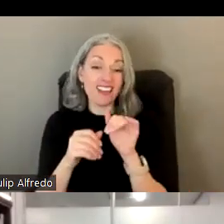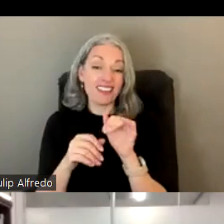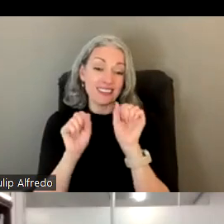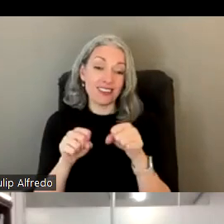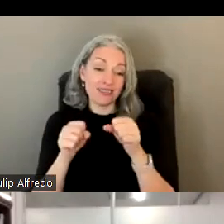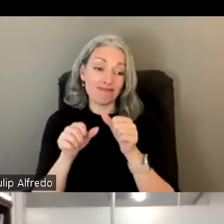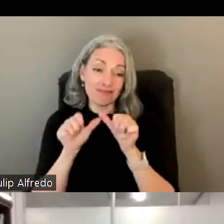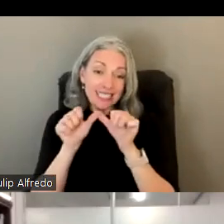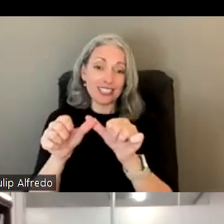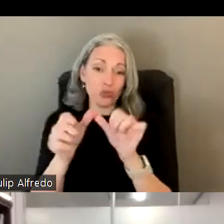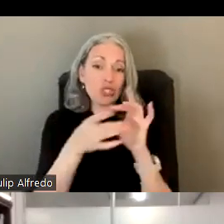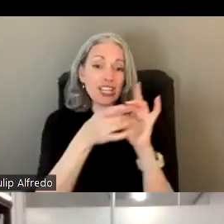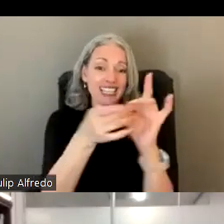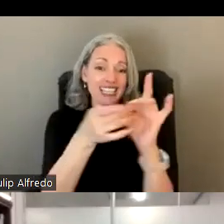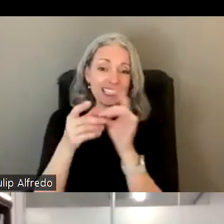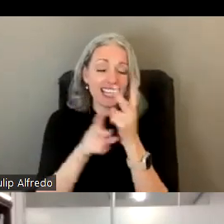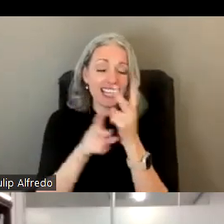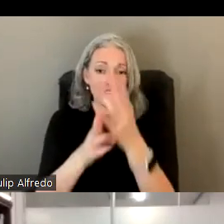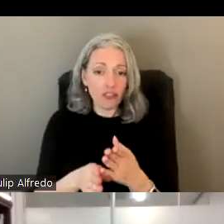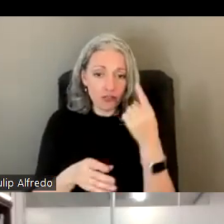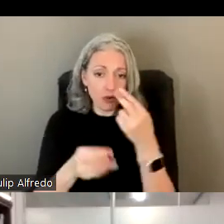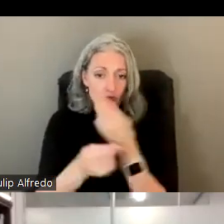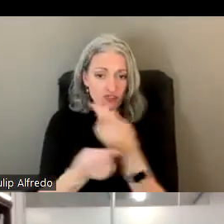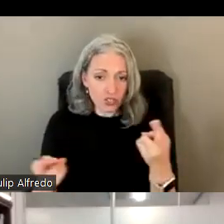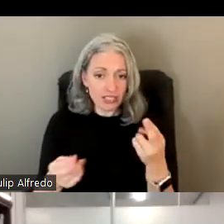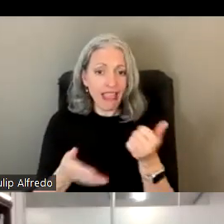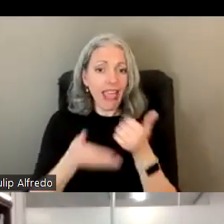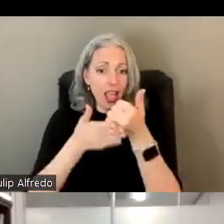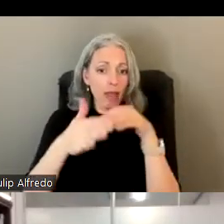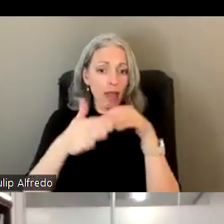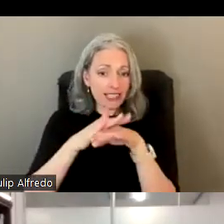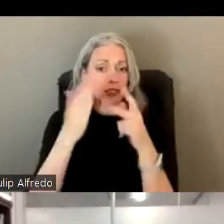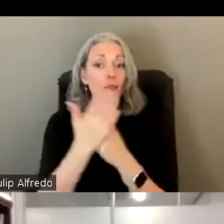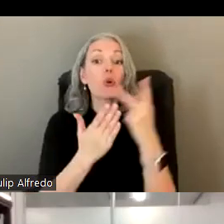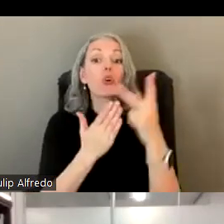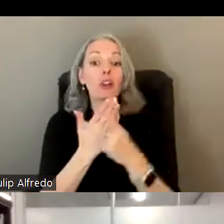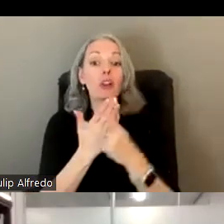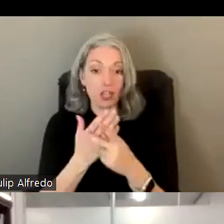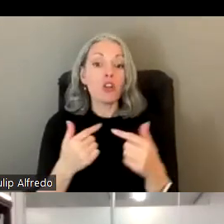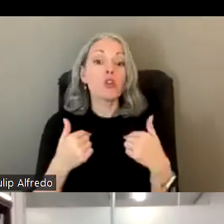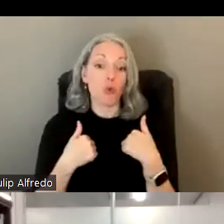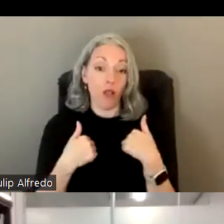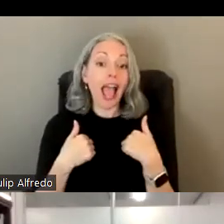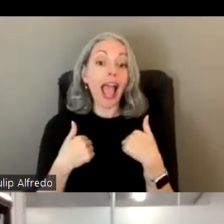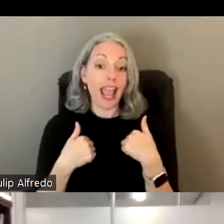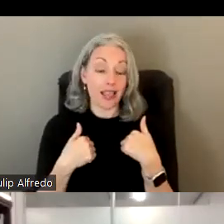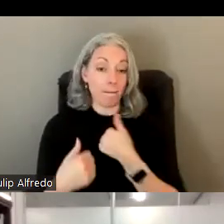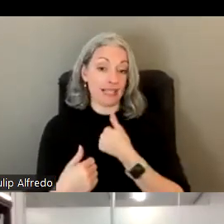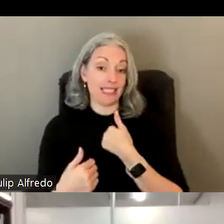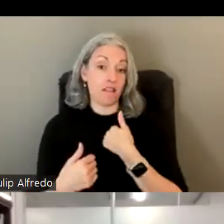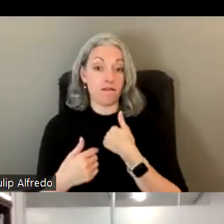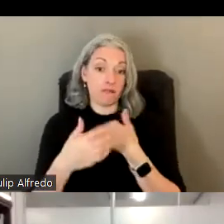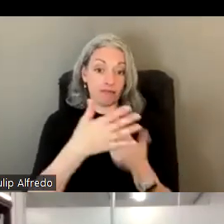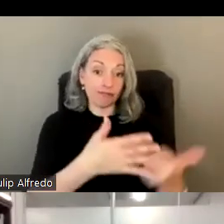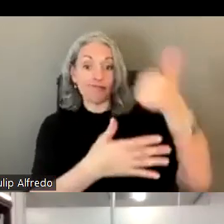long way to connecting caregivers to those resources and helping them access those programs. So I would definitely put that one up